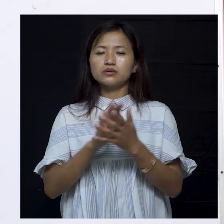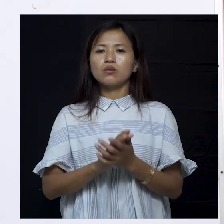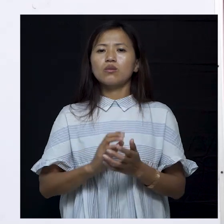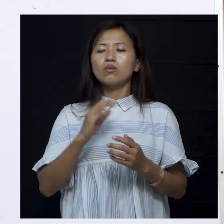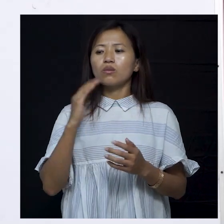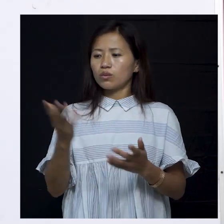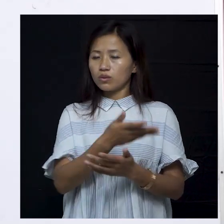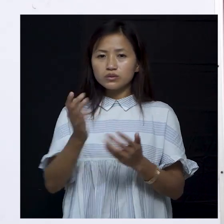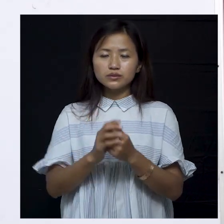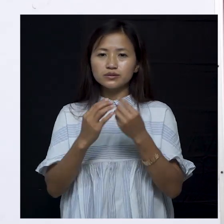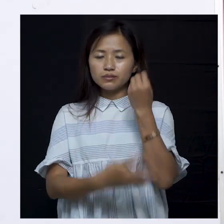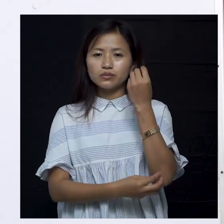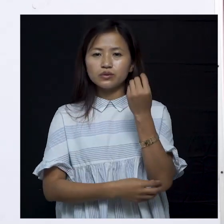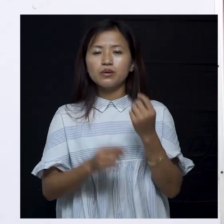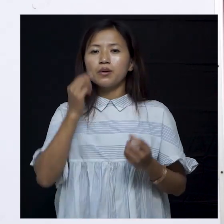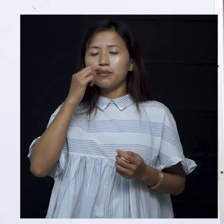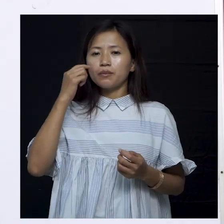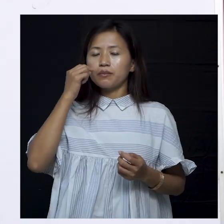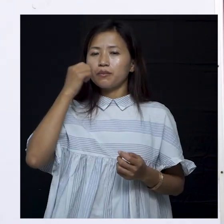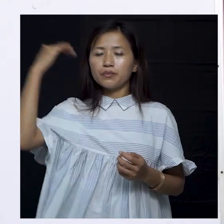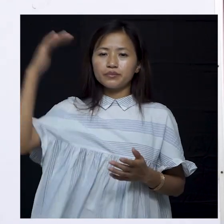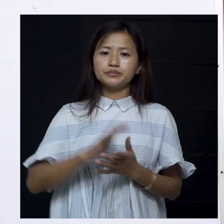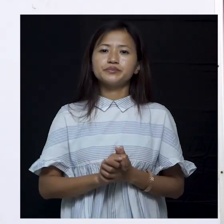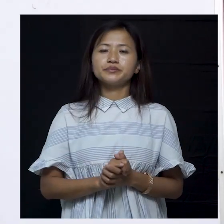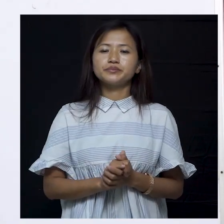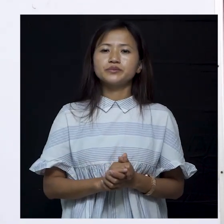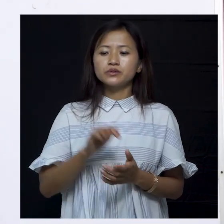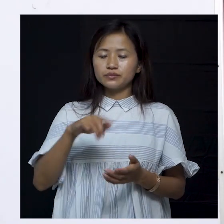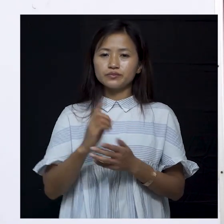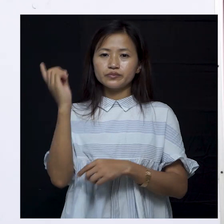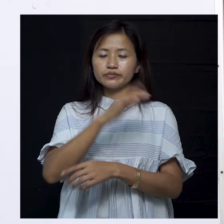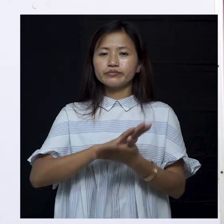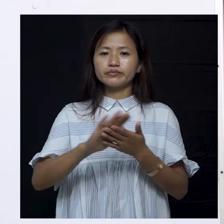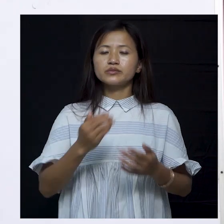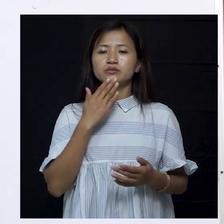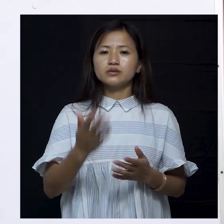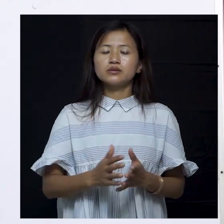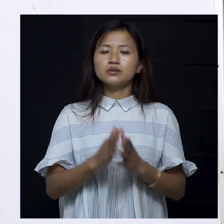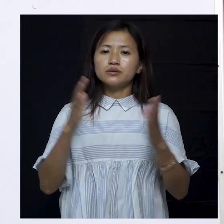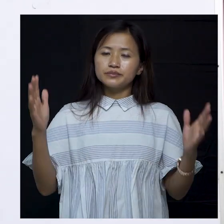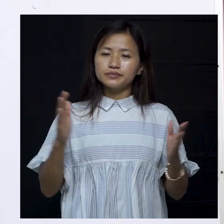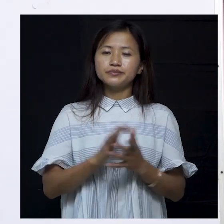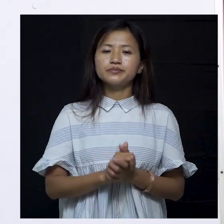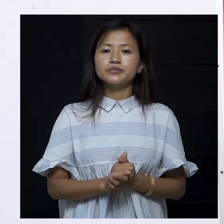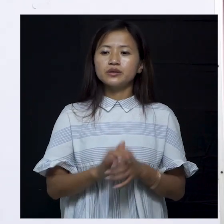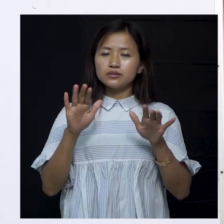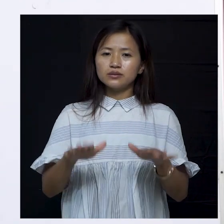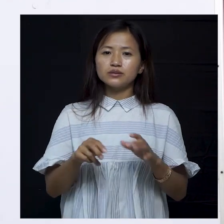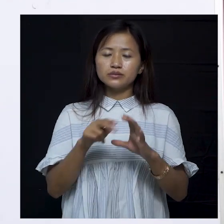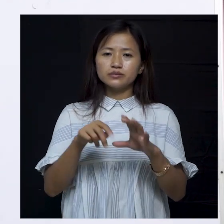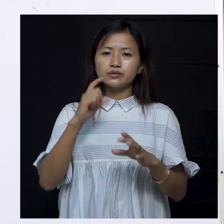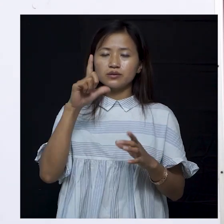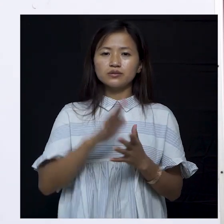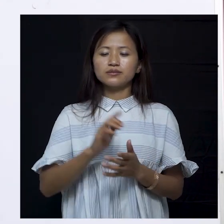man, he is honest. And so with this, we are going to wind up our class for today. Thank you so much, and please stay tuned again for the